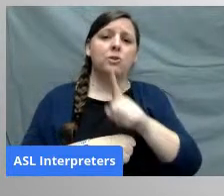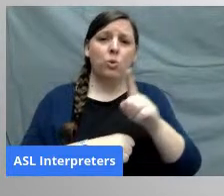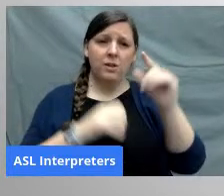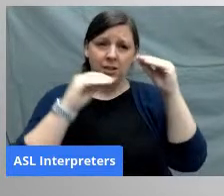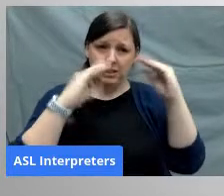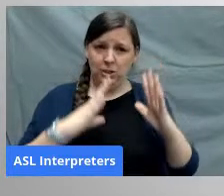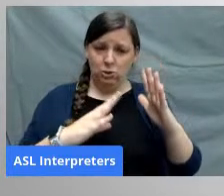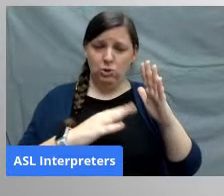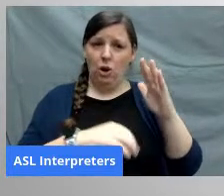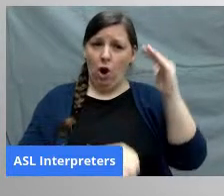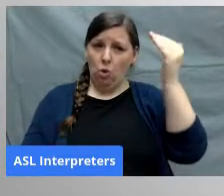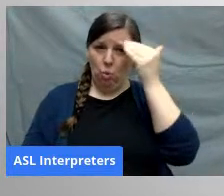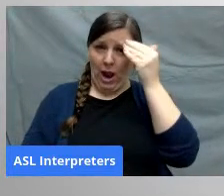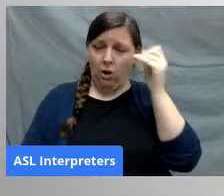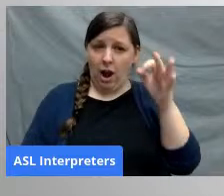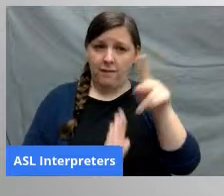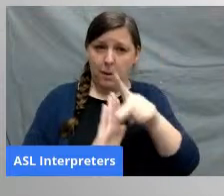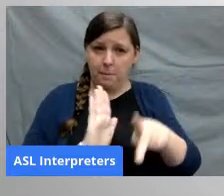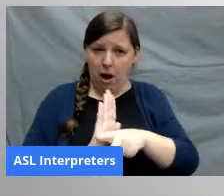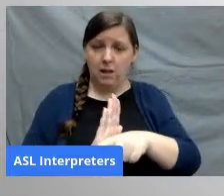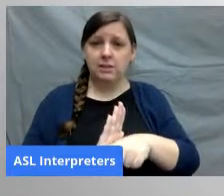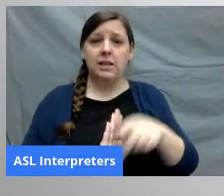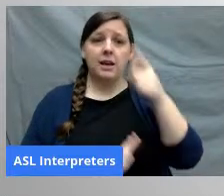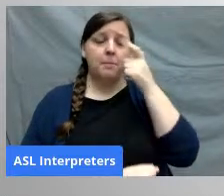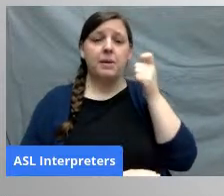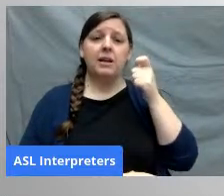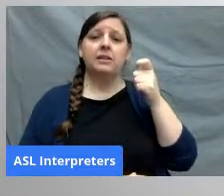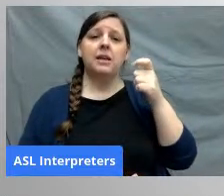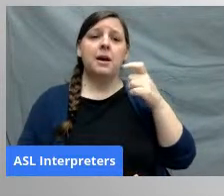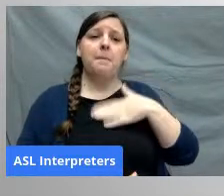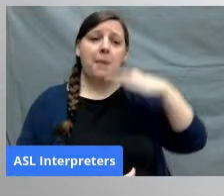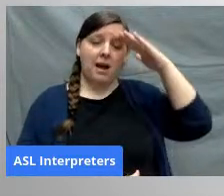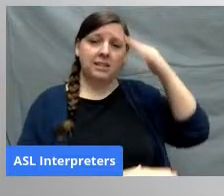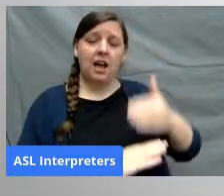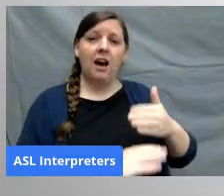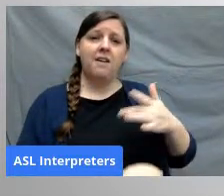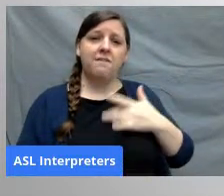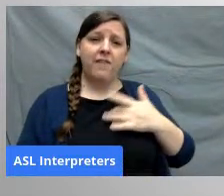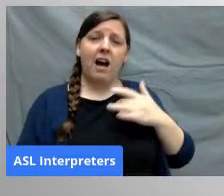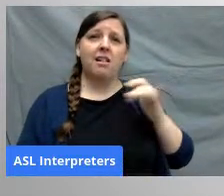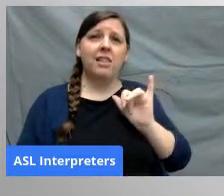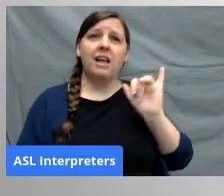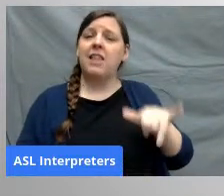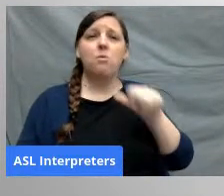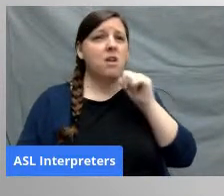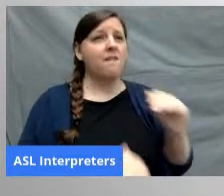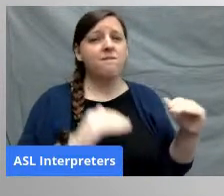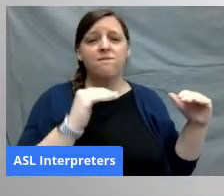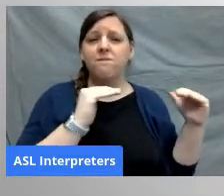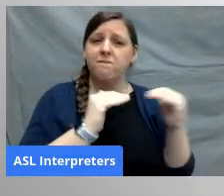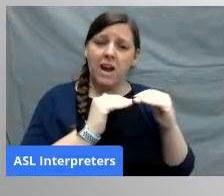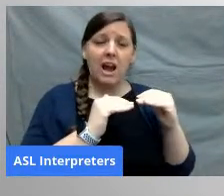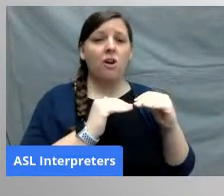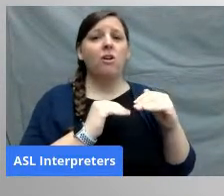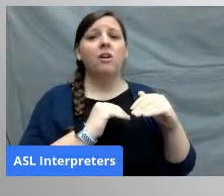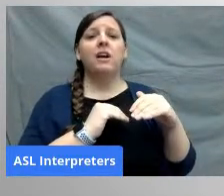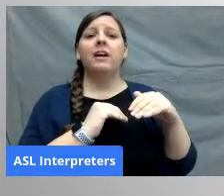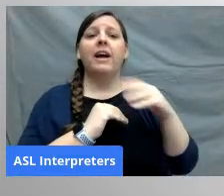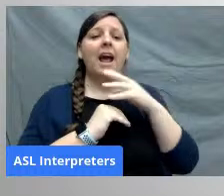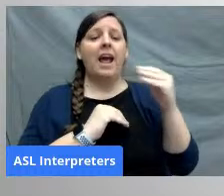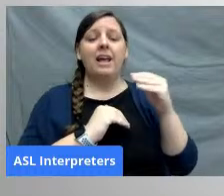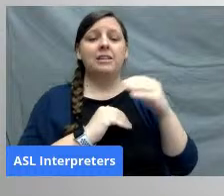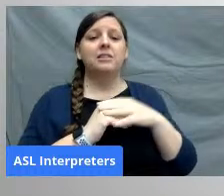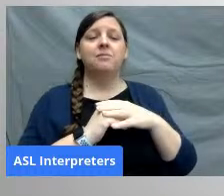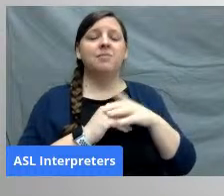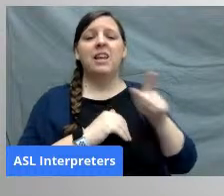is, because he felt that that was very inequitable, and he was in his feelings about it. He just didn't get that email out. But